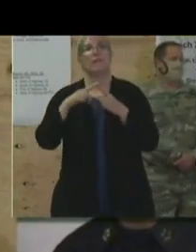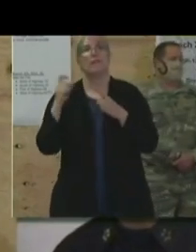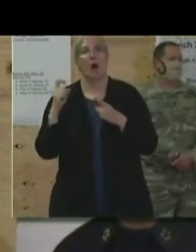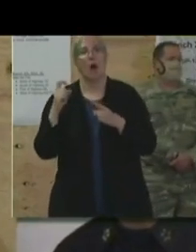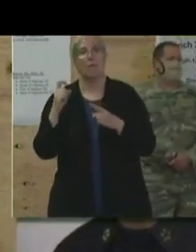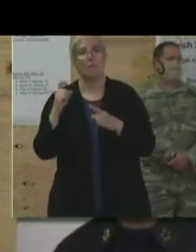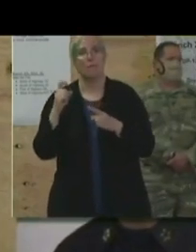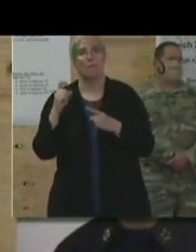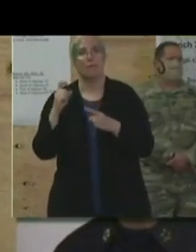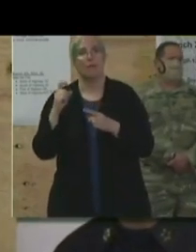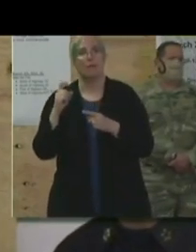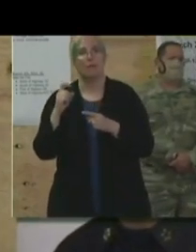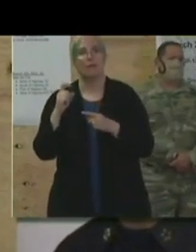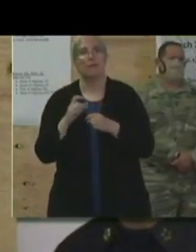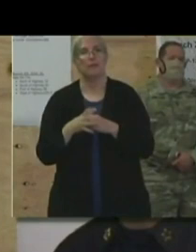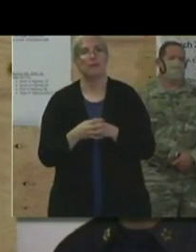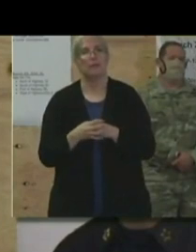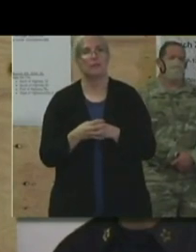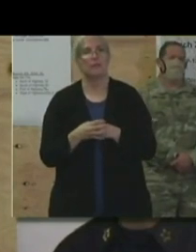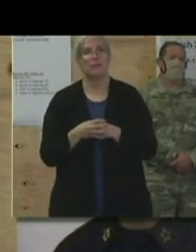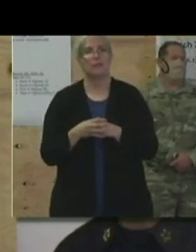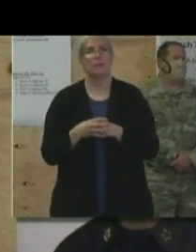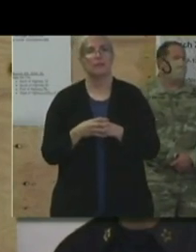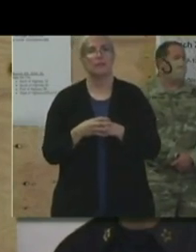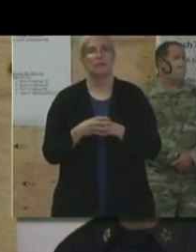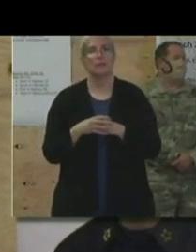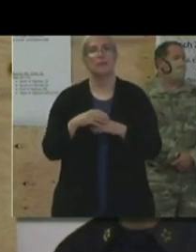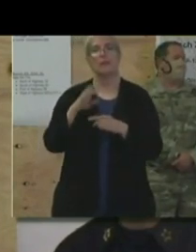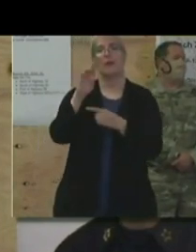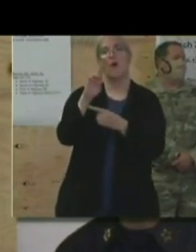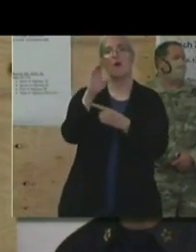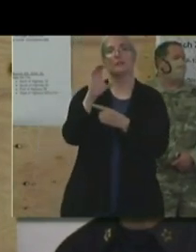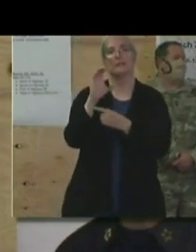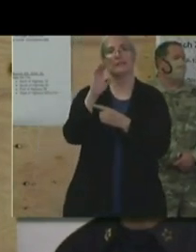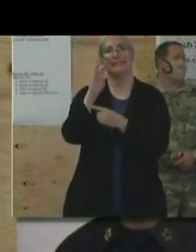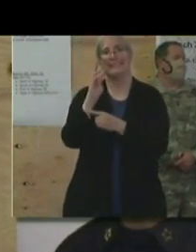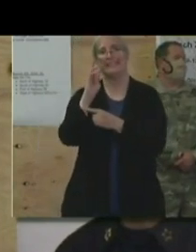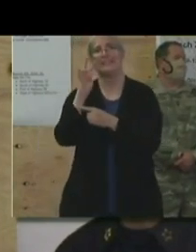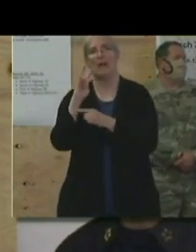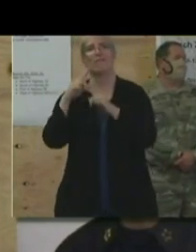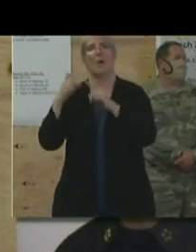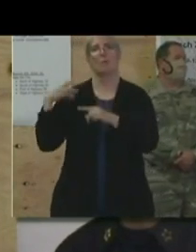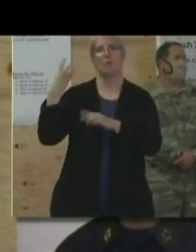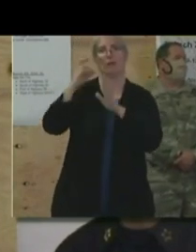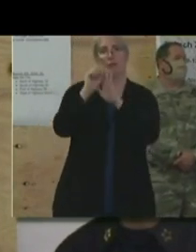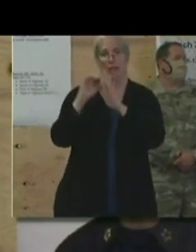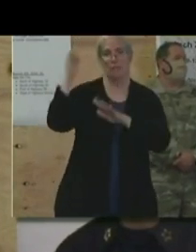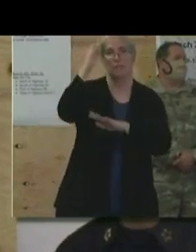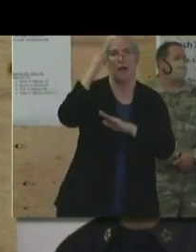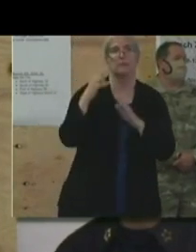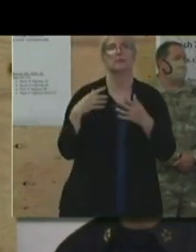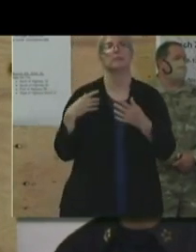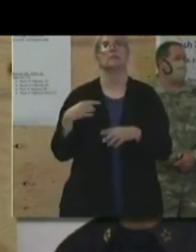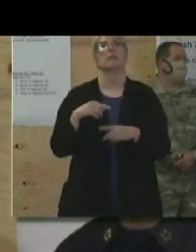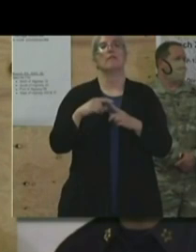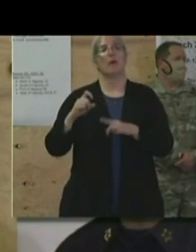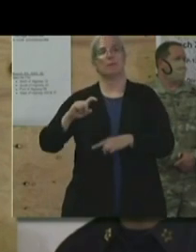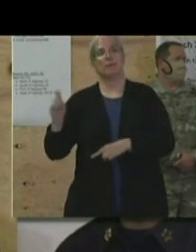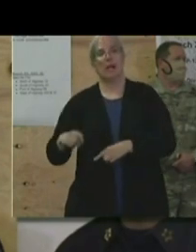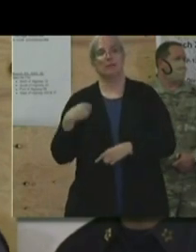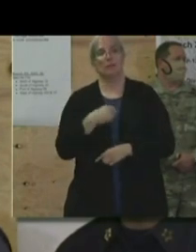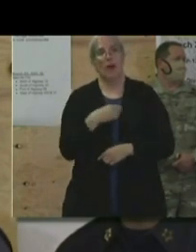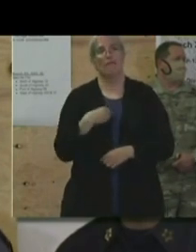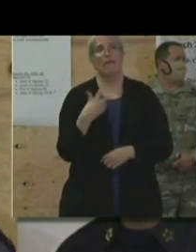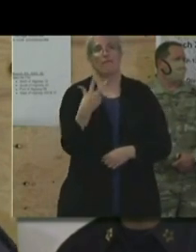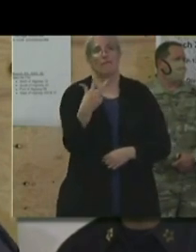from Washington State. We have five engines coming Texas, Nevada, and five engines